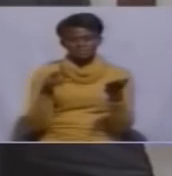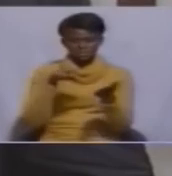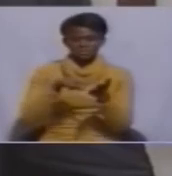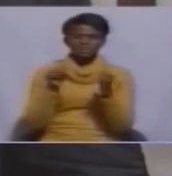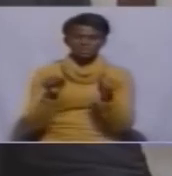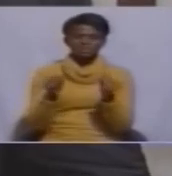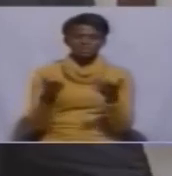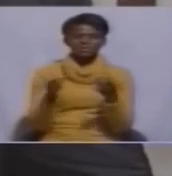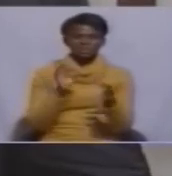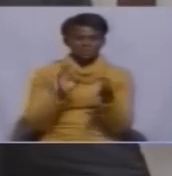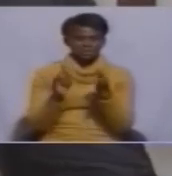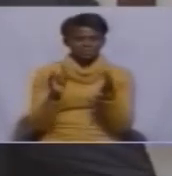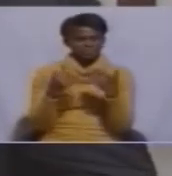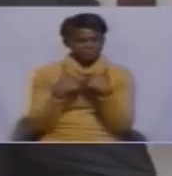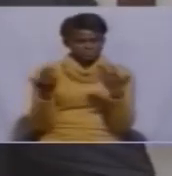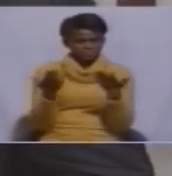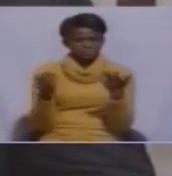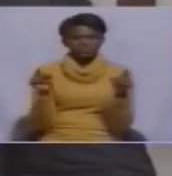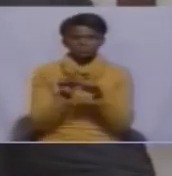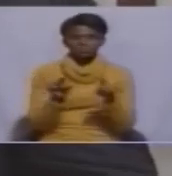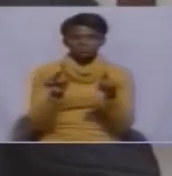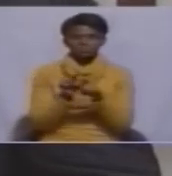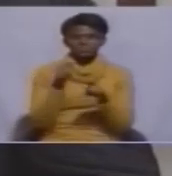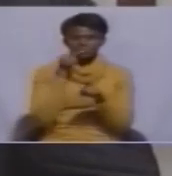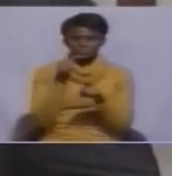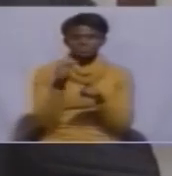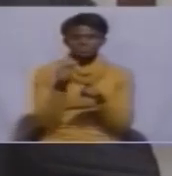document? If they don't, again, like I said, these are the